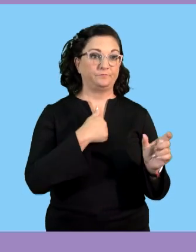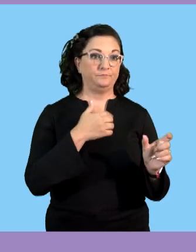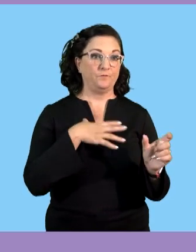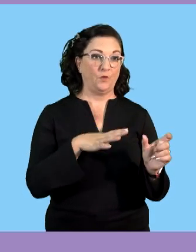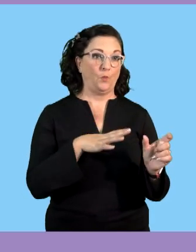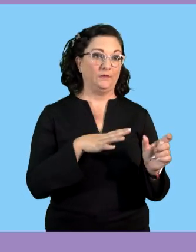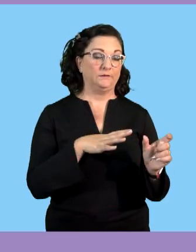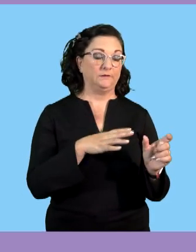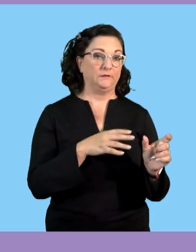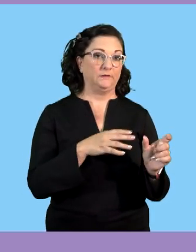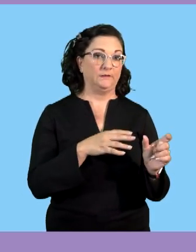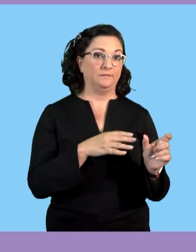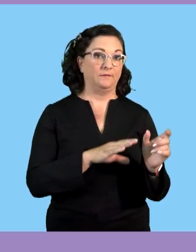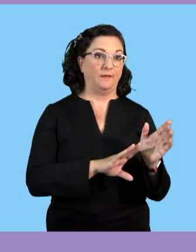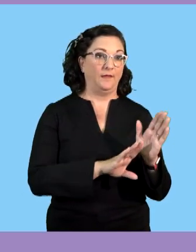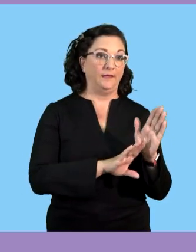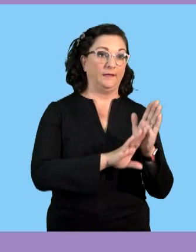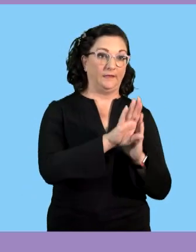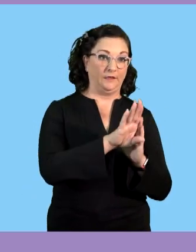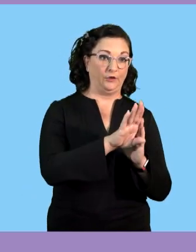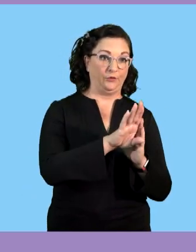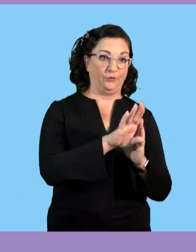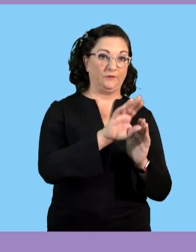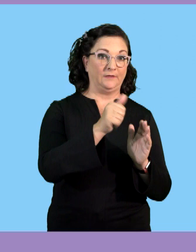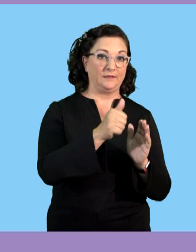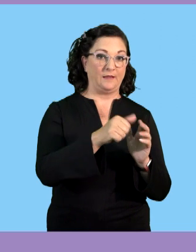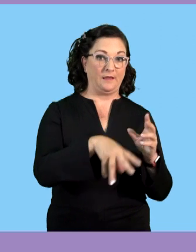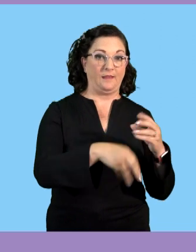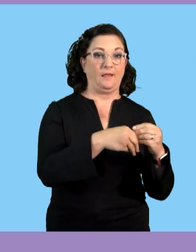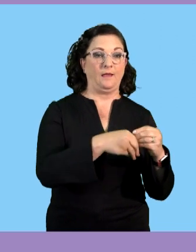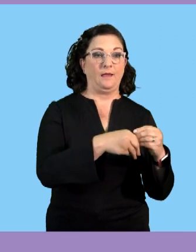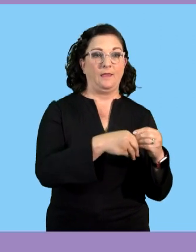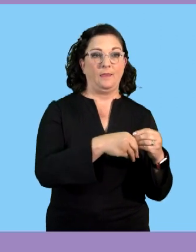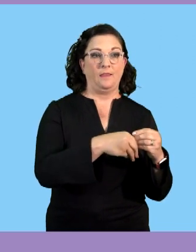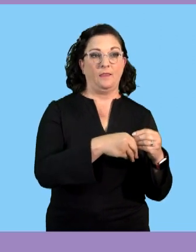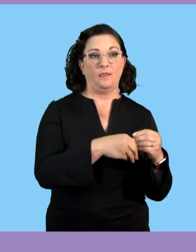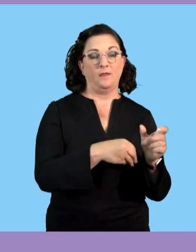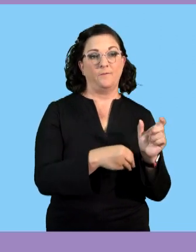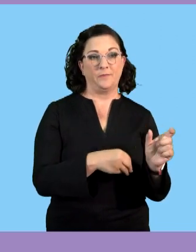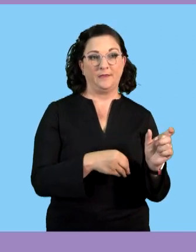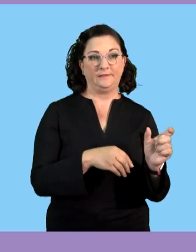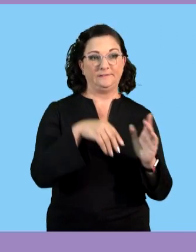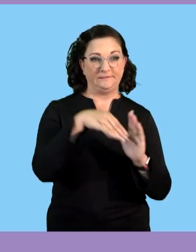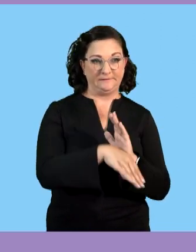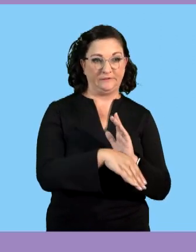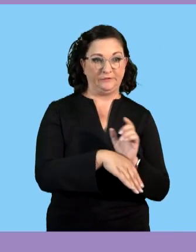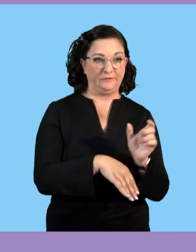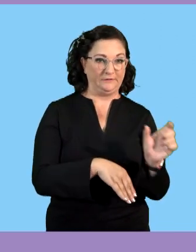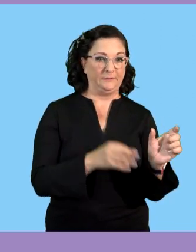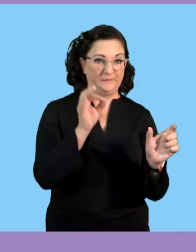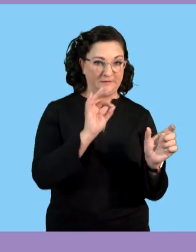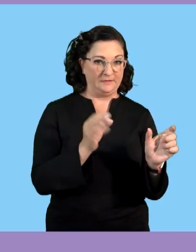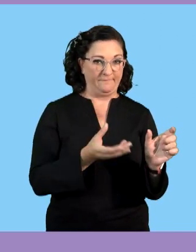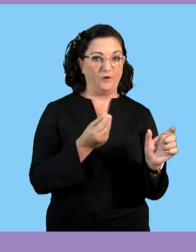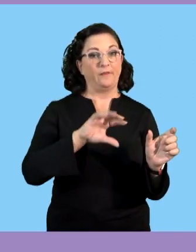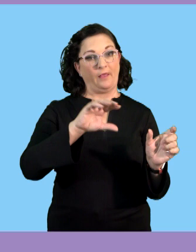add. Decrease, find the percentage, and then you subtract. And let's see how we go with these